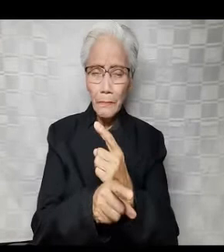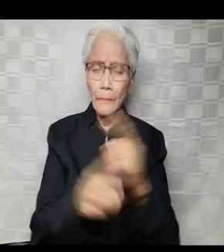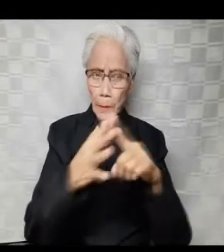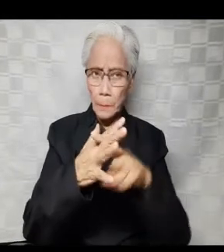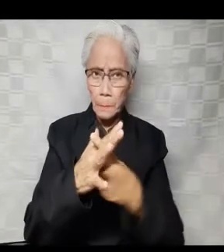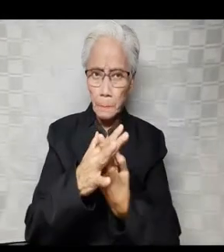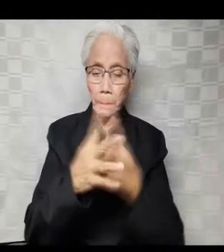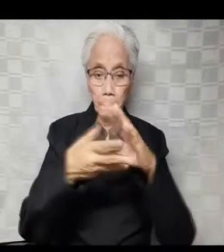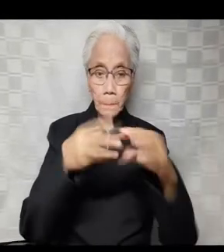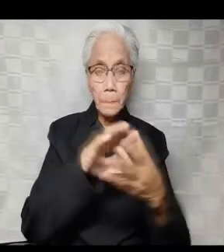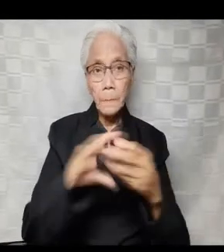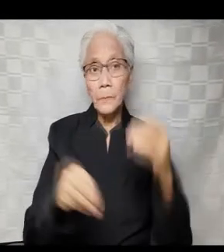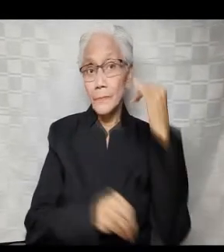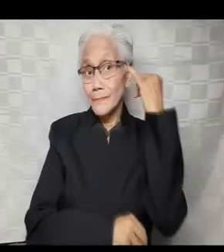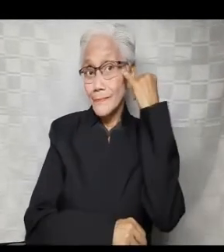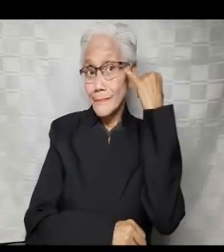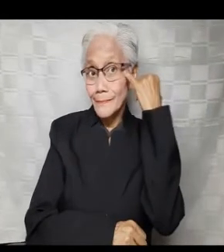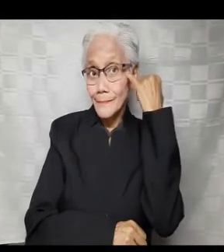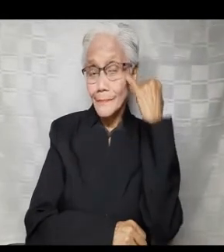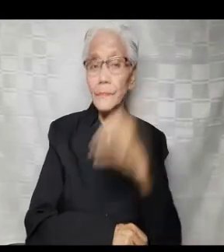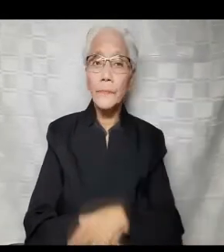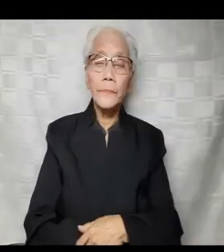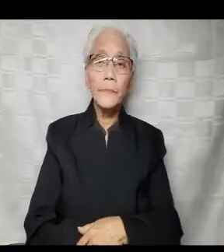The story of James.